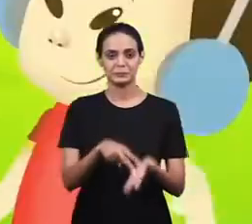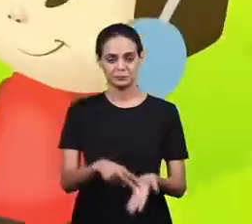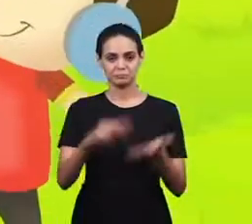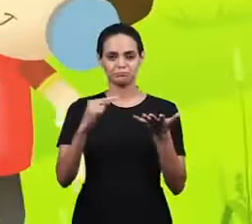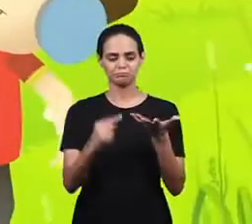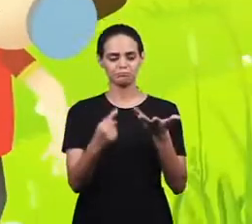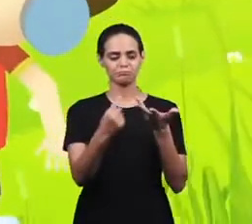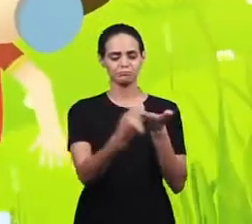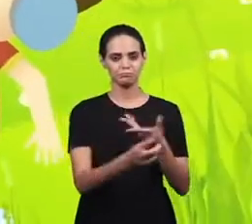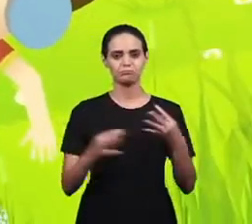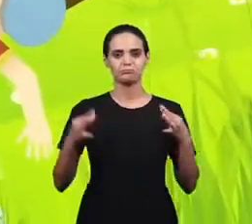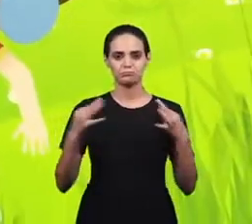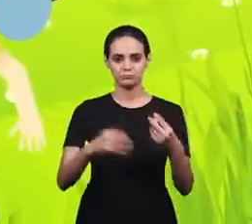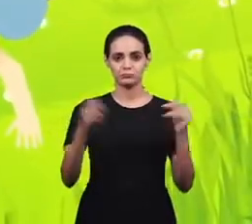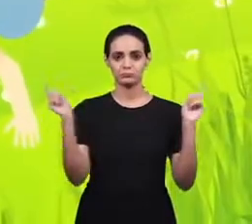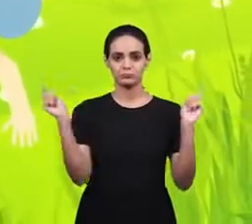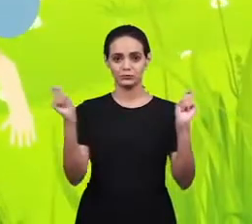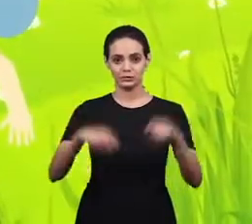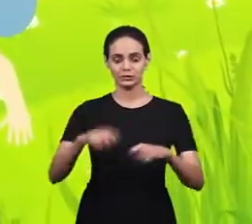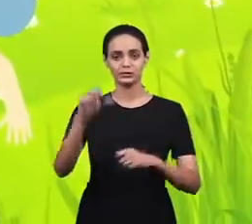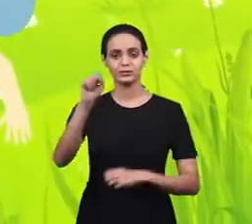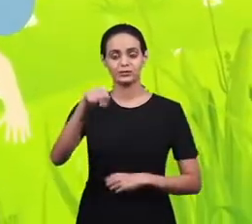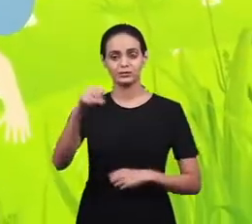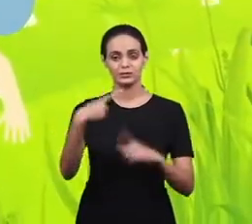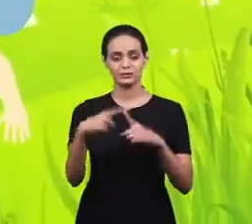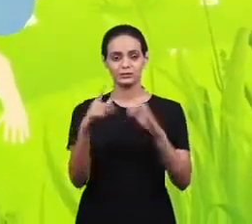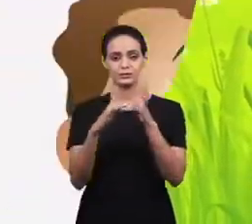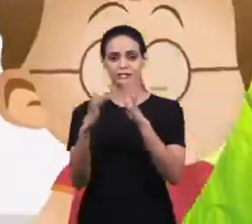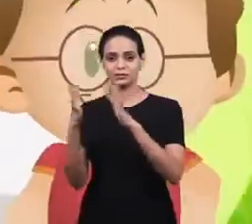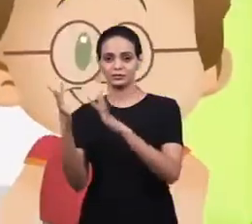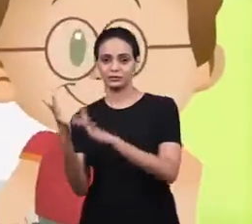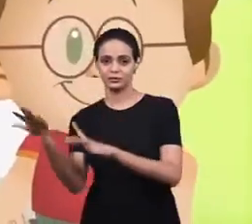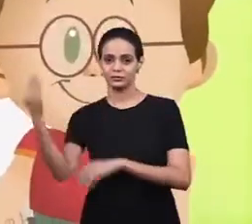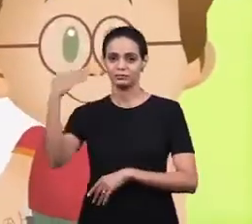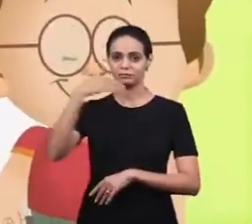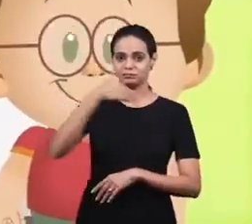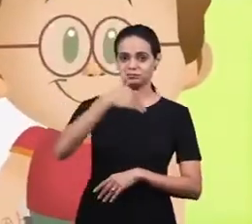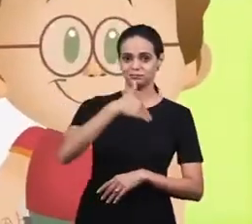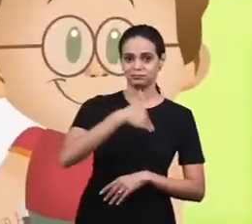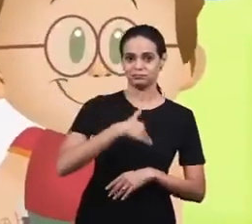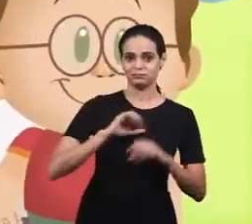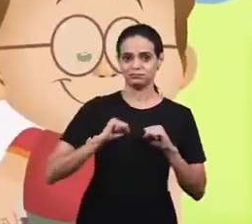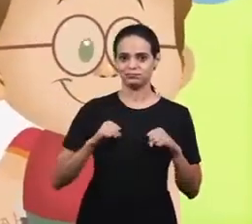I can do all things through He who strengthens me.